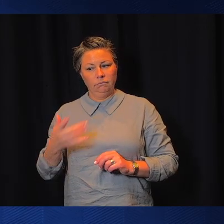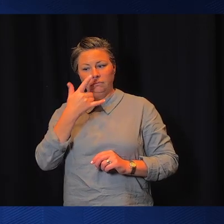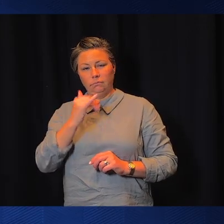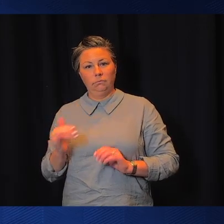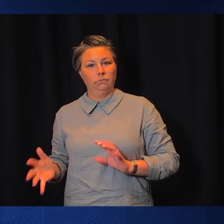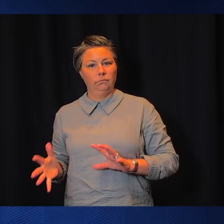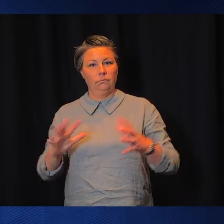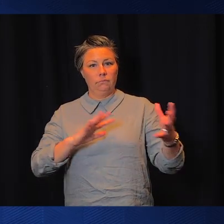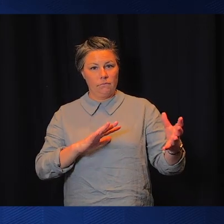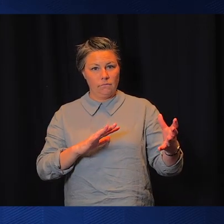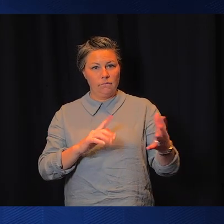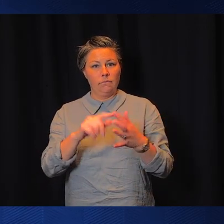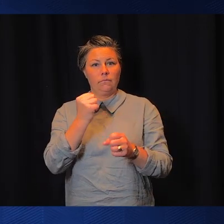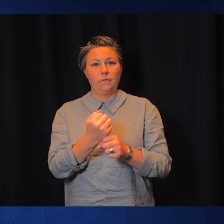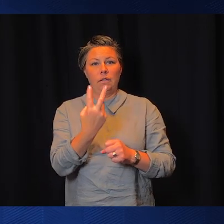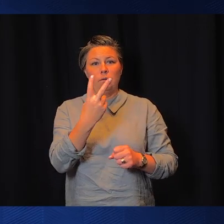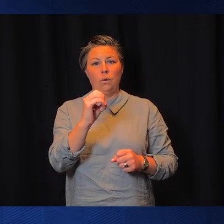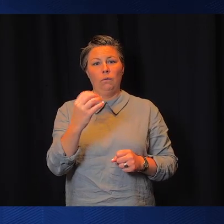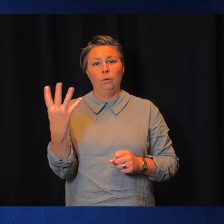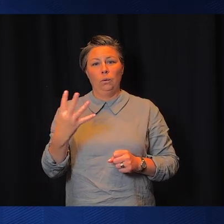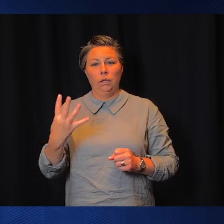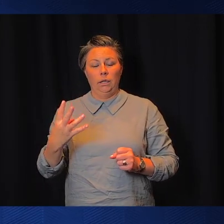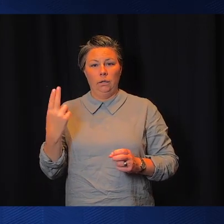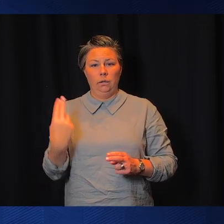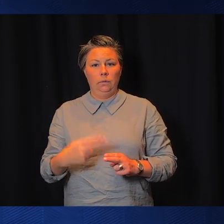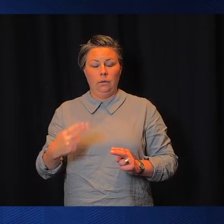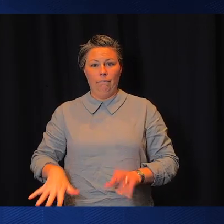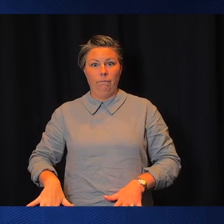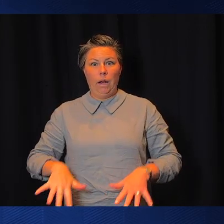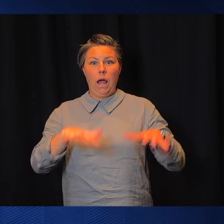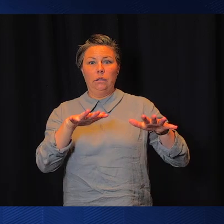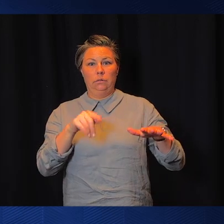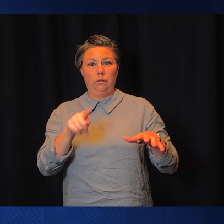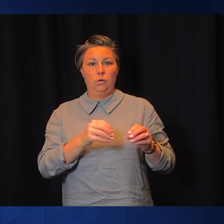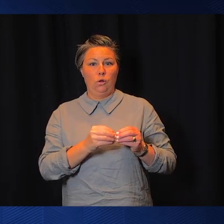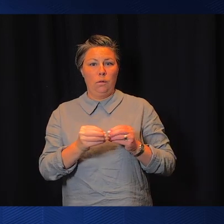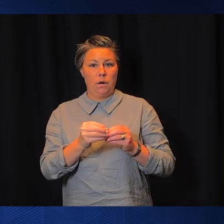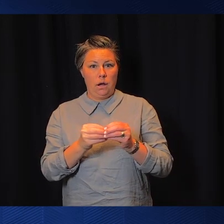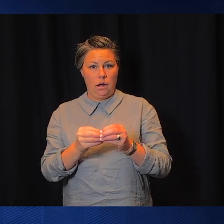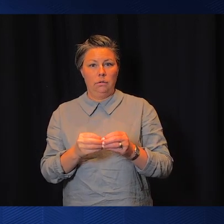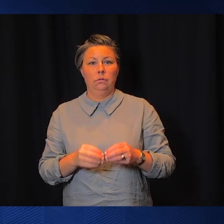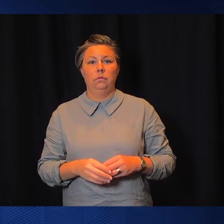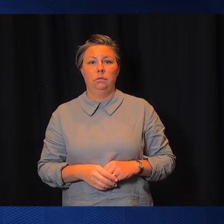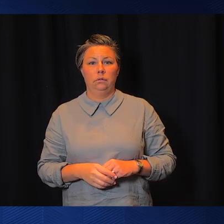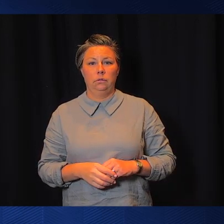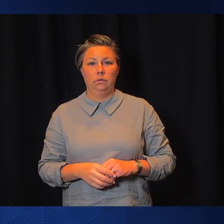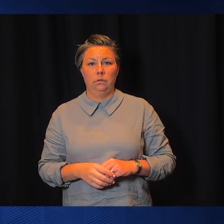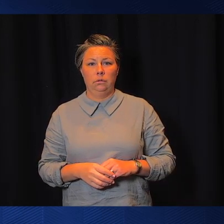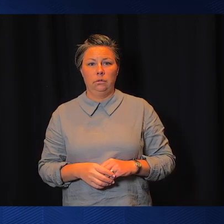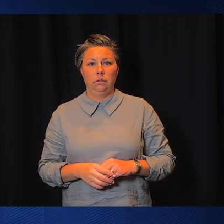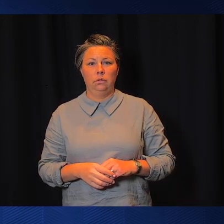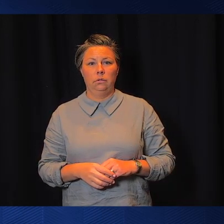experienced the 2014 flash flood personally in Solomon Island in Honiara. For